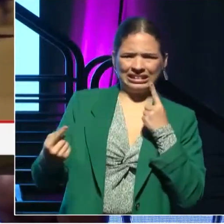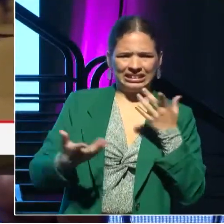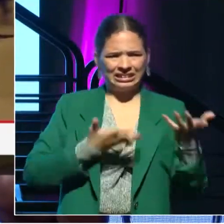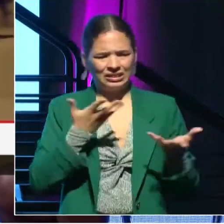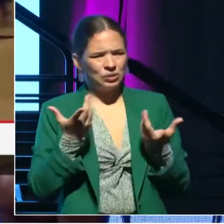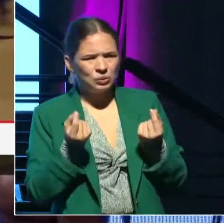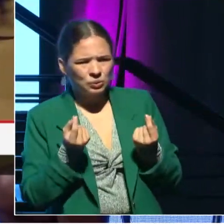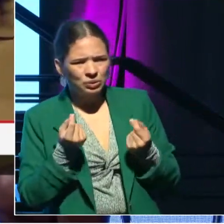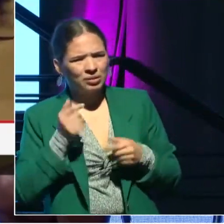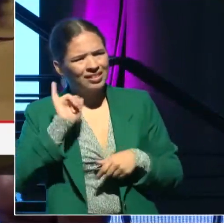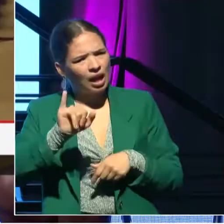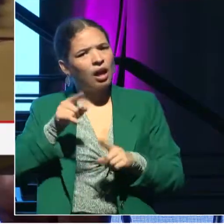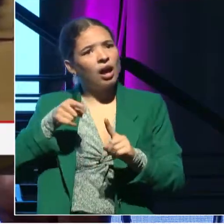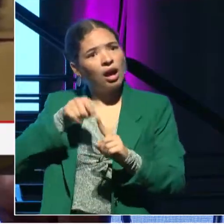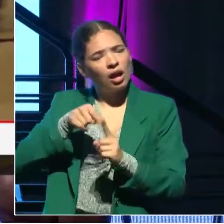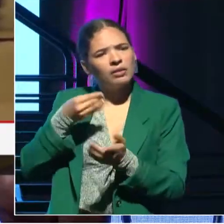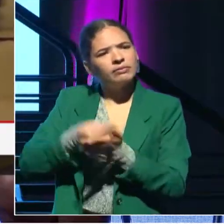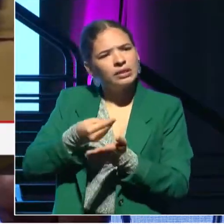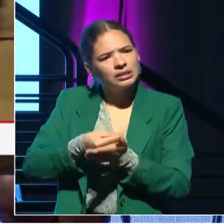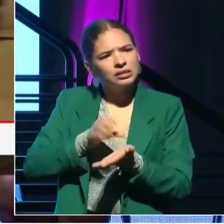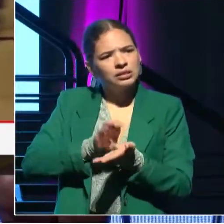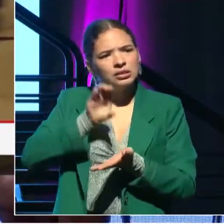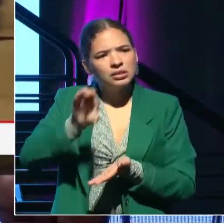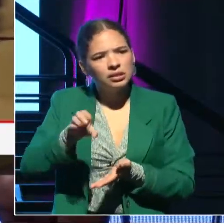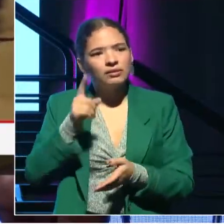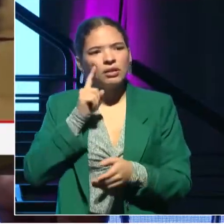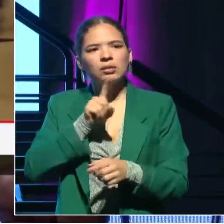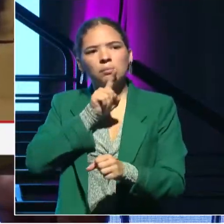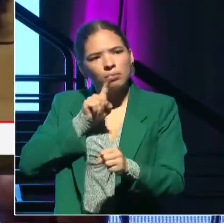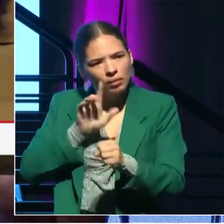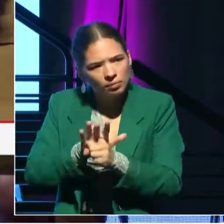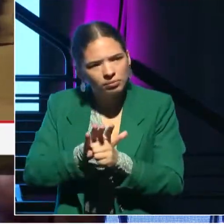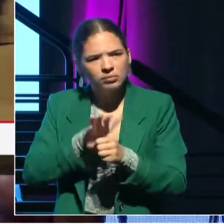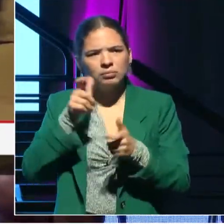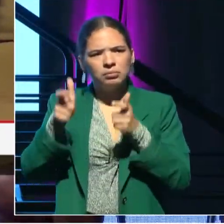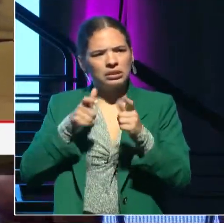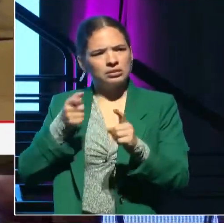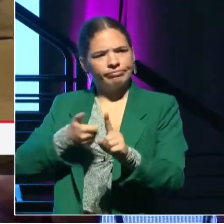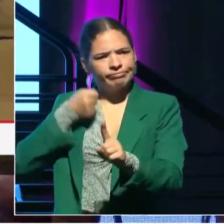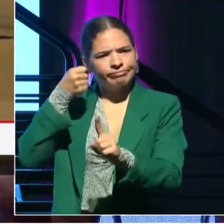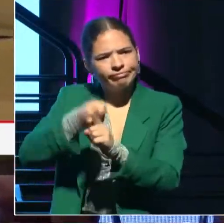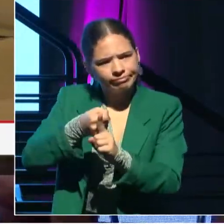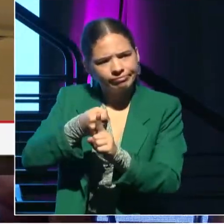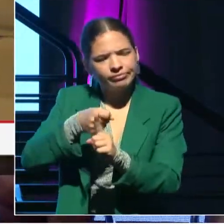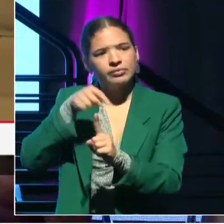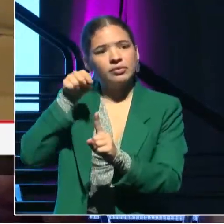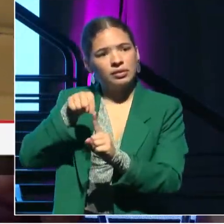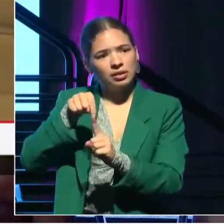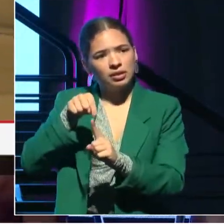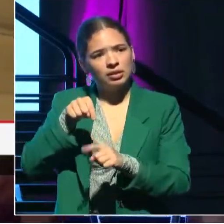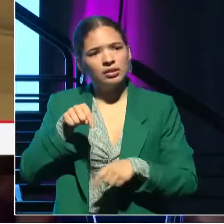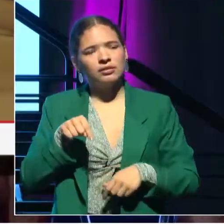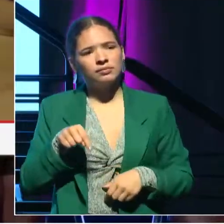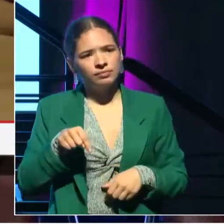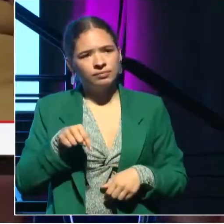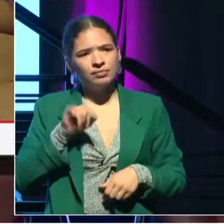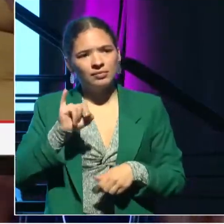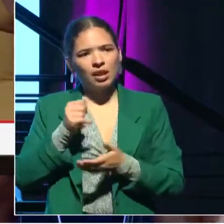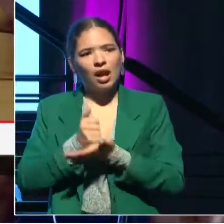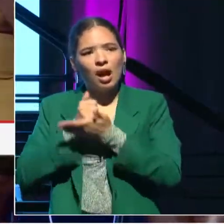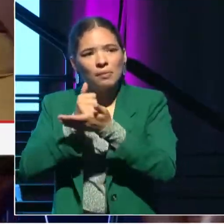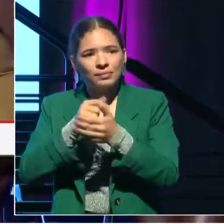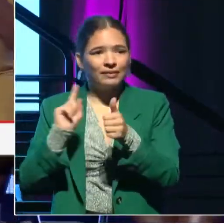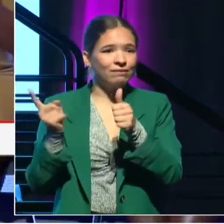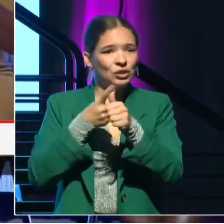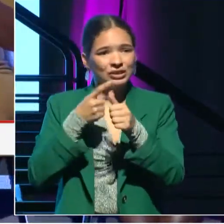investments where we believe they're going to have the biggest impact on the first year of young people's lives, and what's